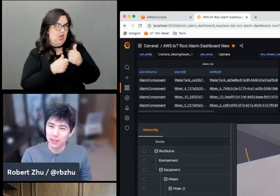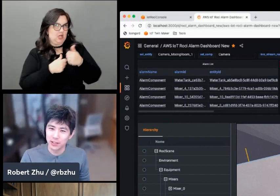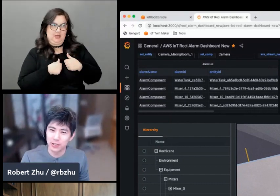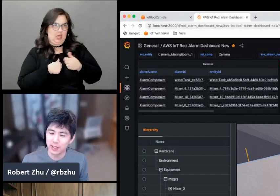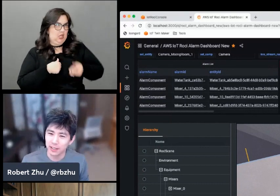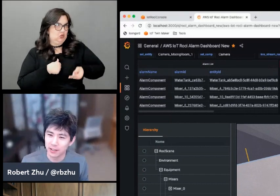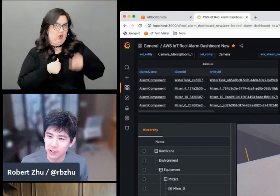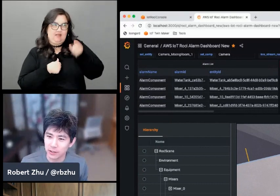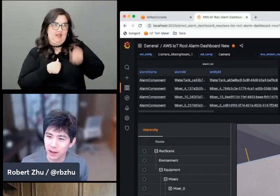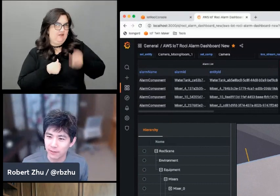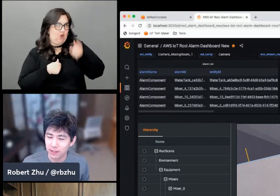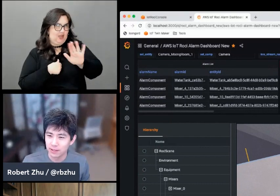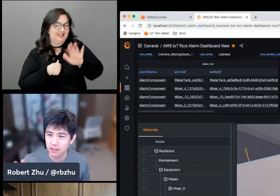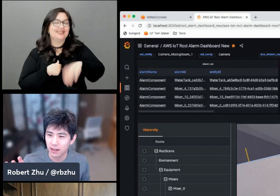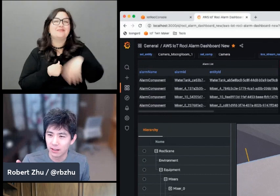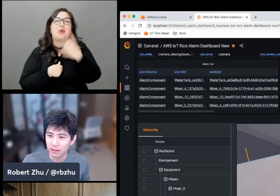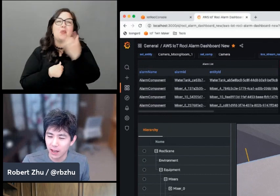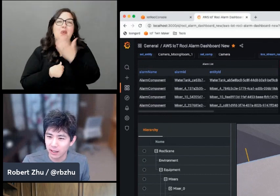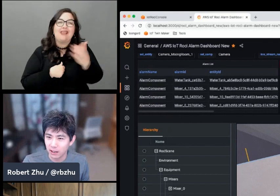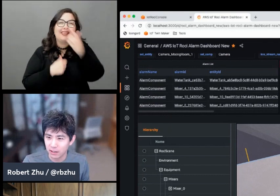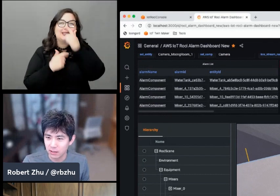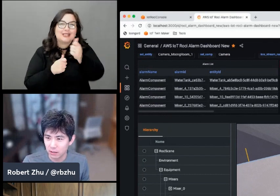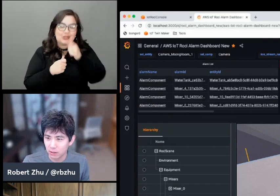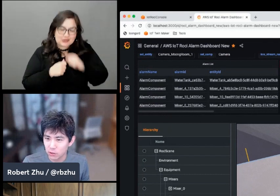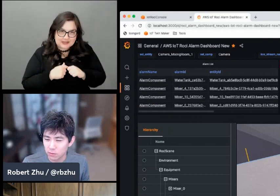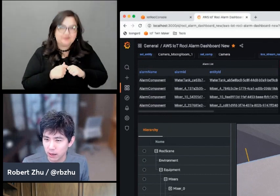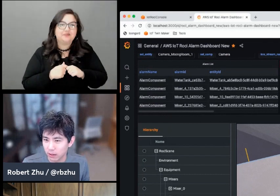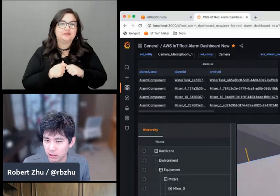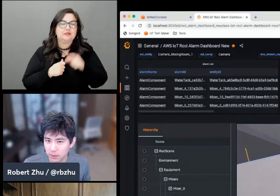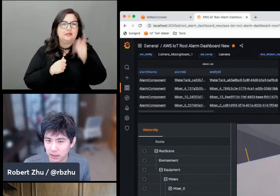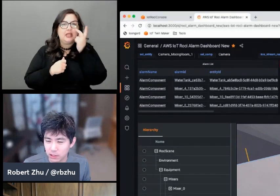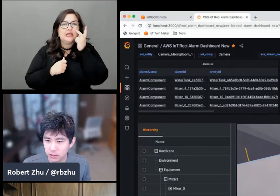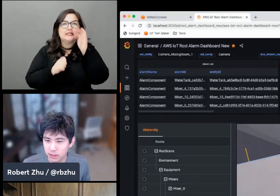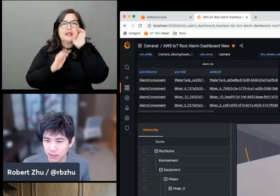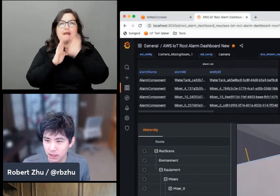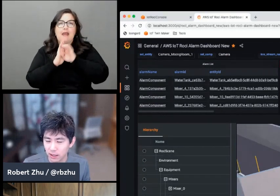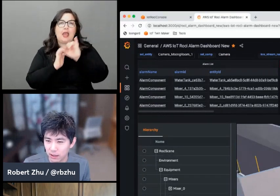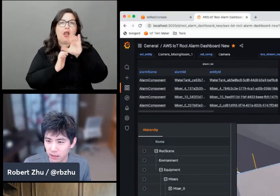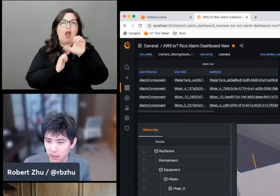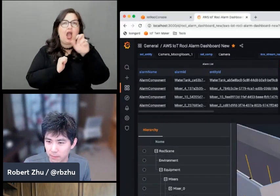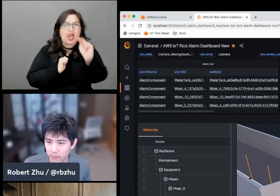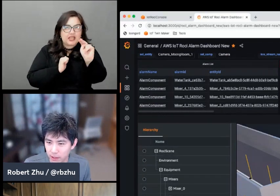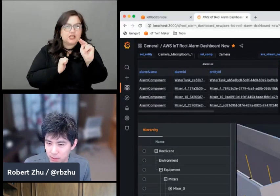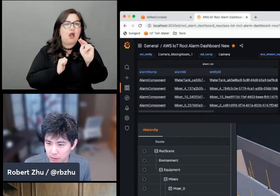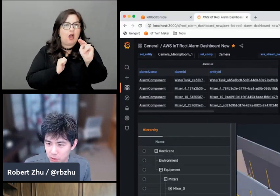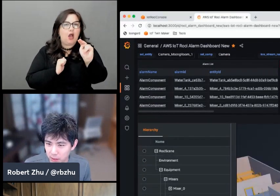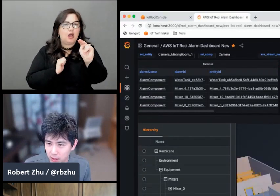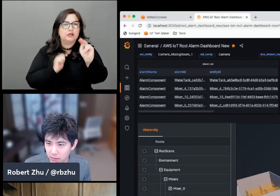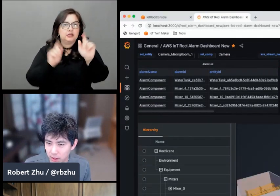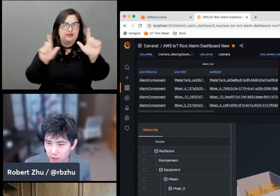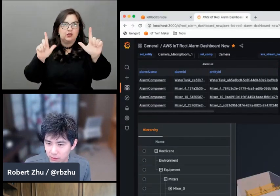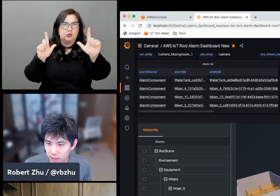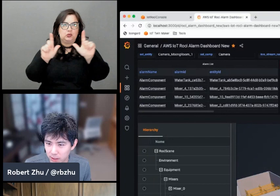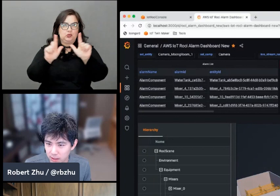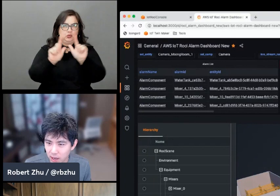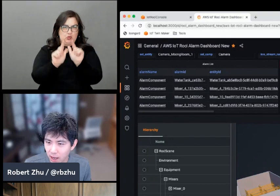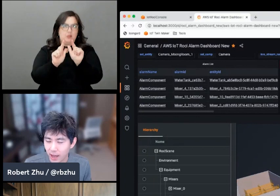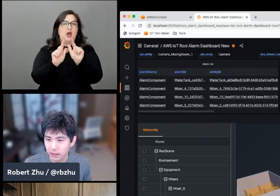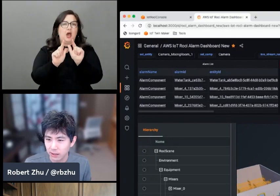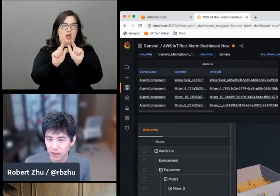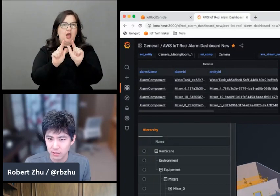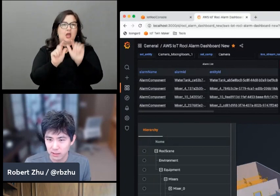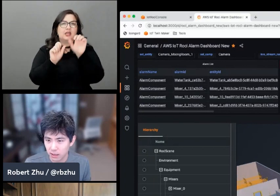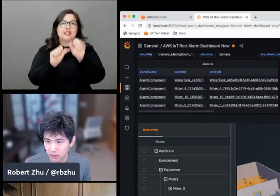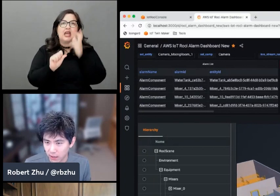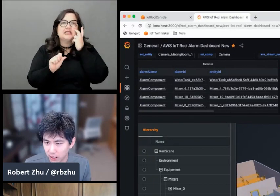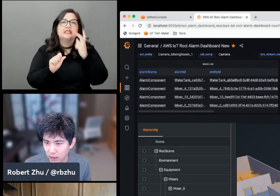one thing that's really interesting here is, you know, you have these little icons. You know, if you zoom out a little bit and show us the mixer room again, right? You have some of these at